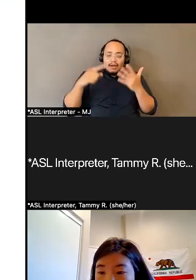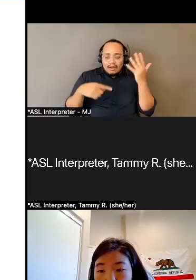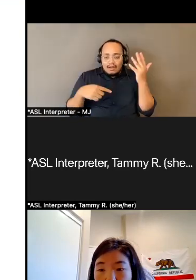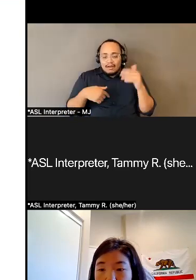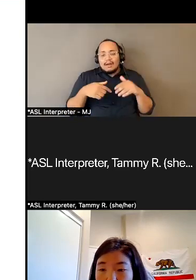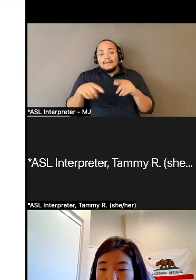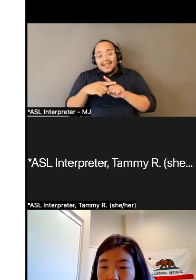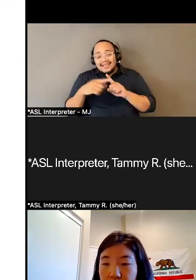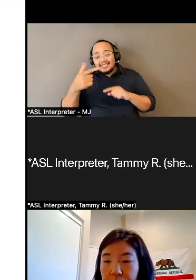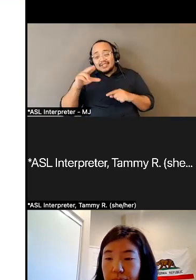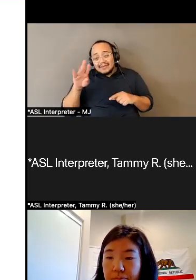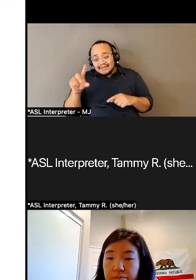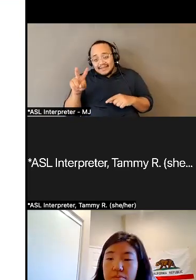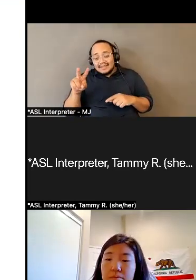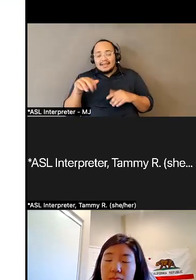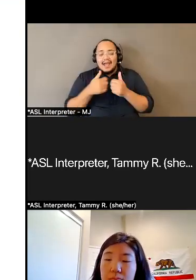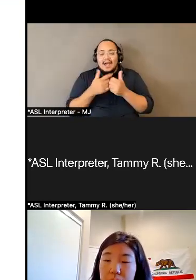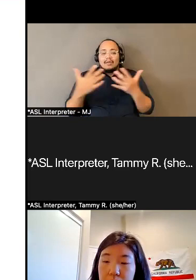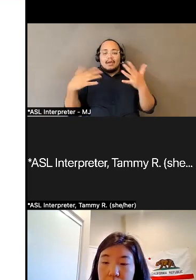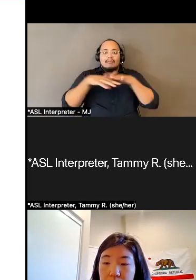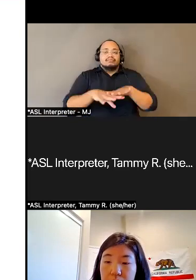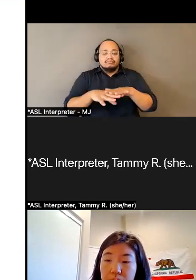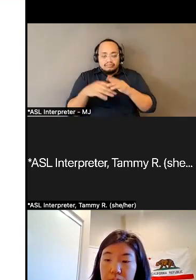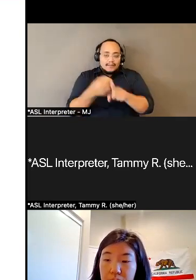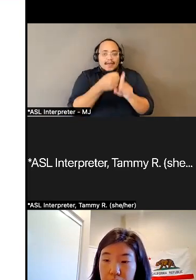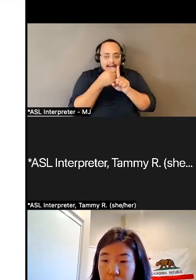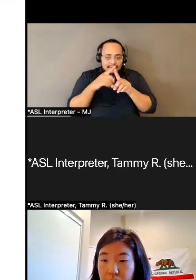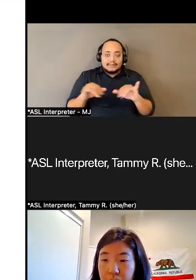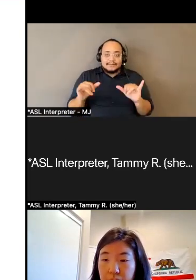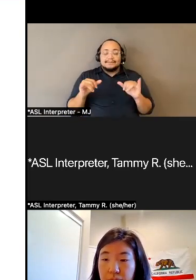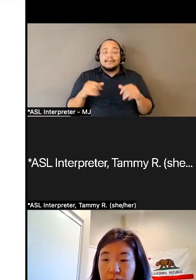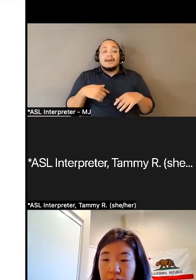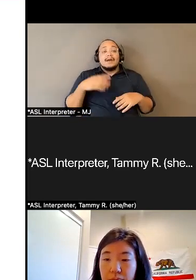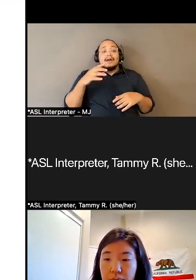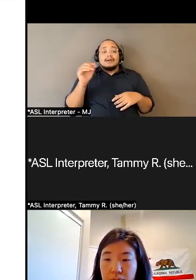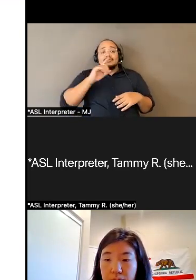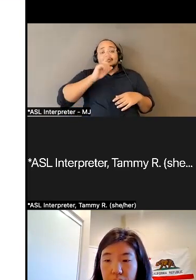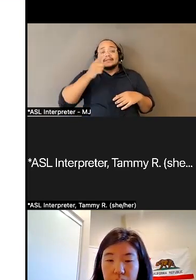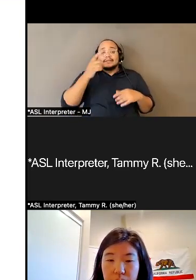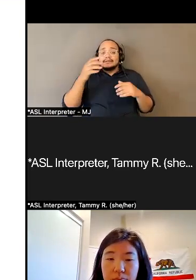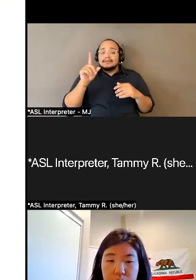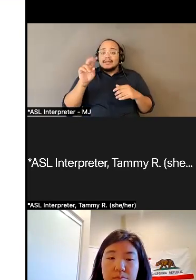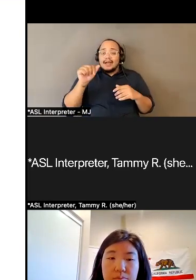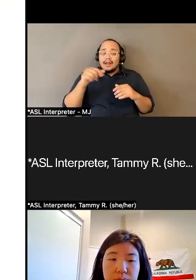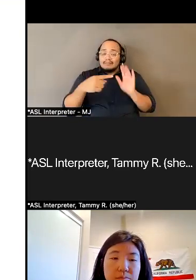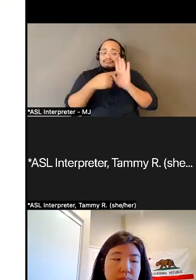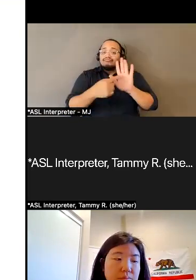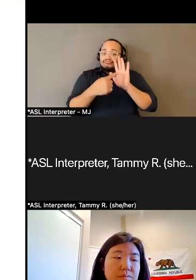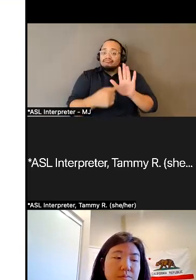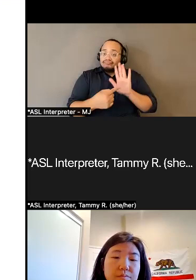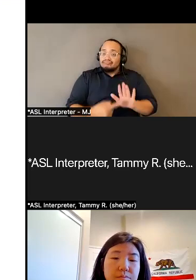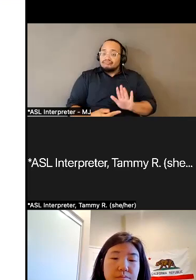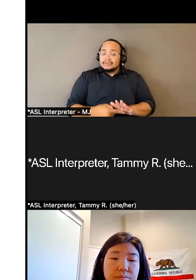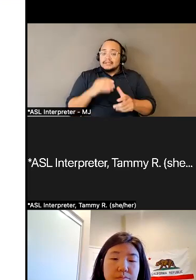GBV and how these intersect. And there's really a lot of this data in our report. We really tried